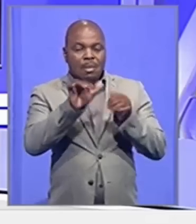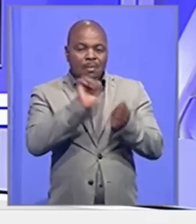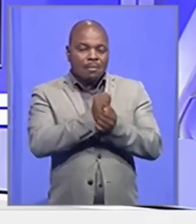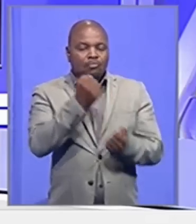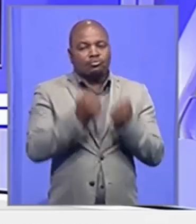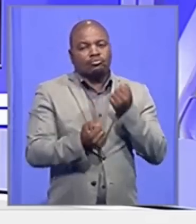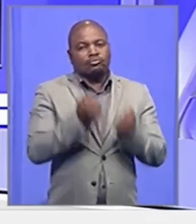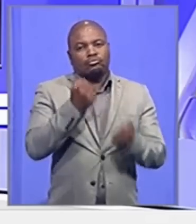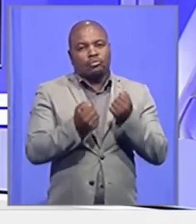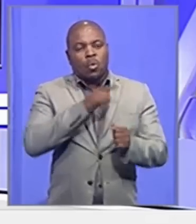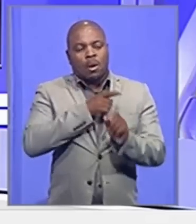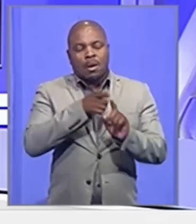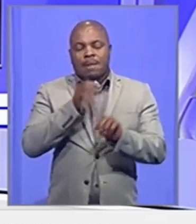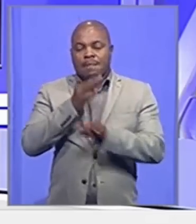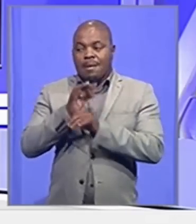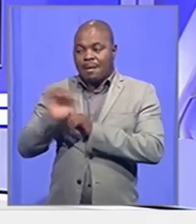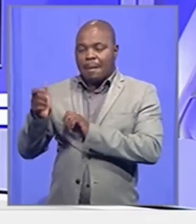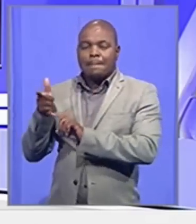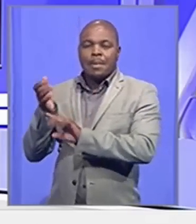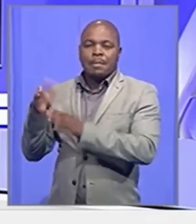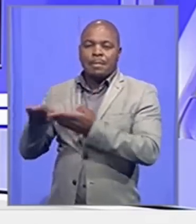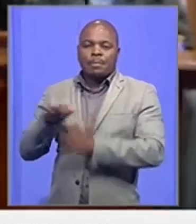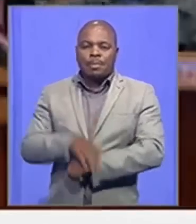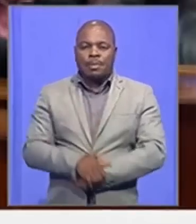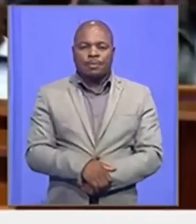batlhano ba polao ya ga rraagwe.